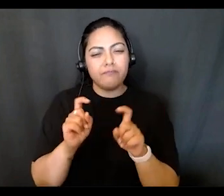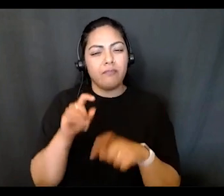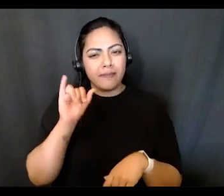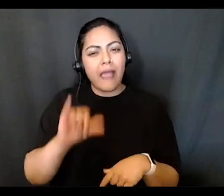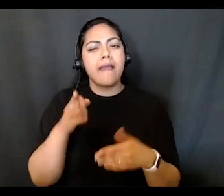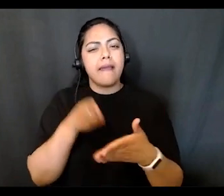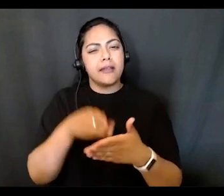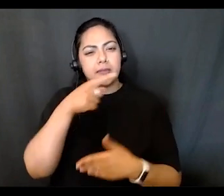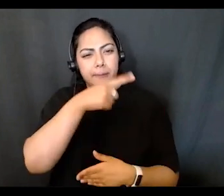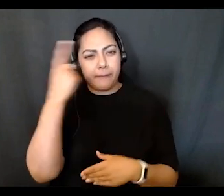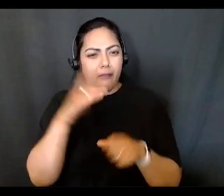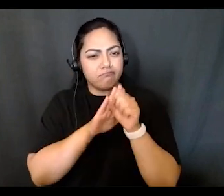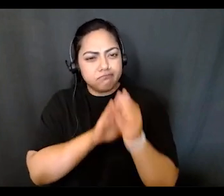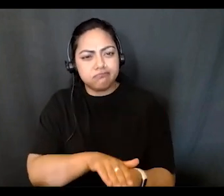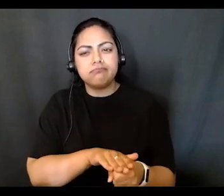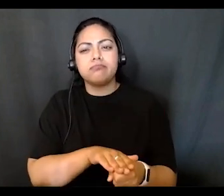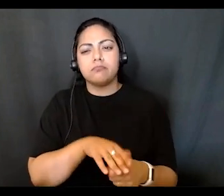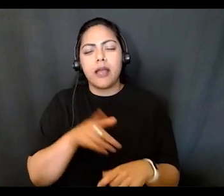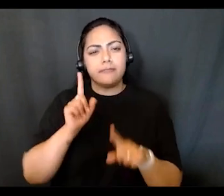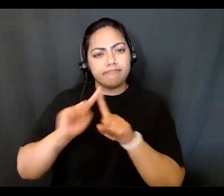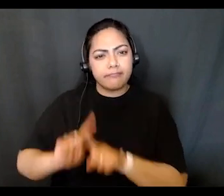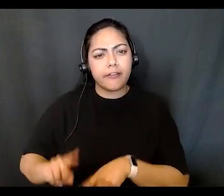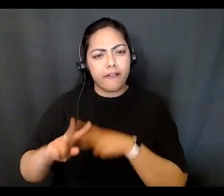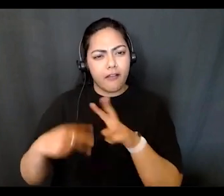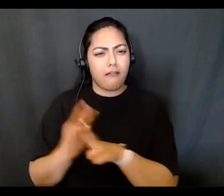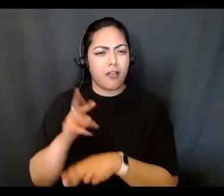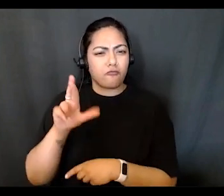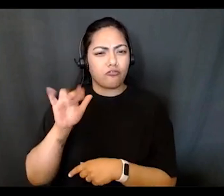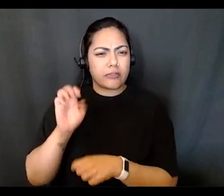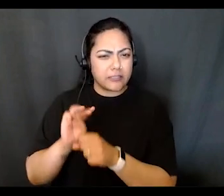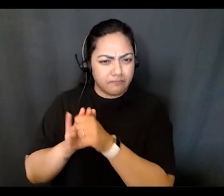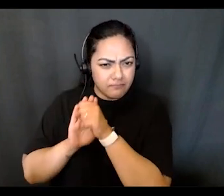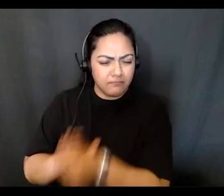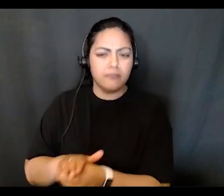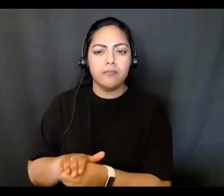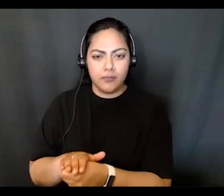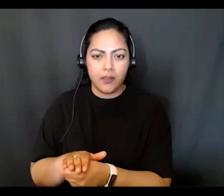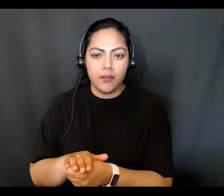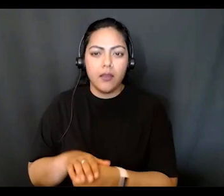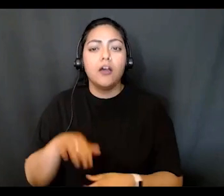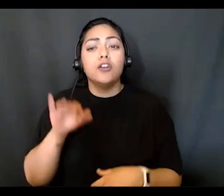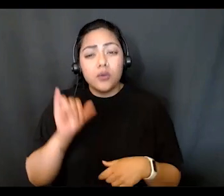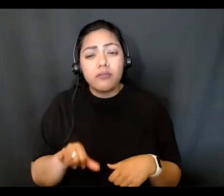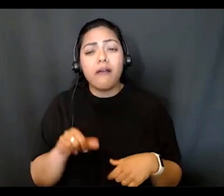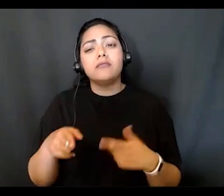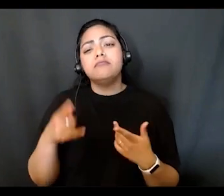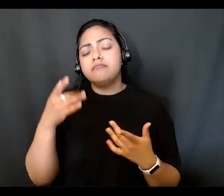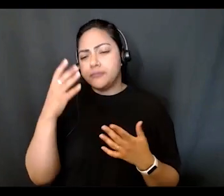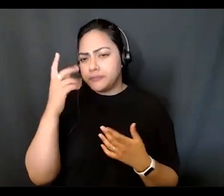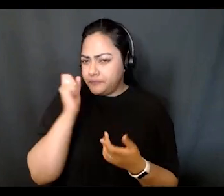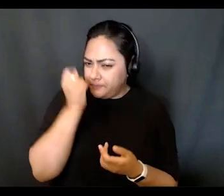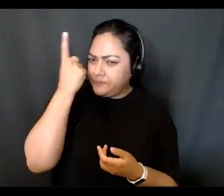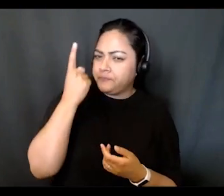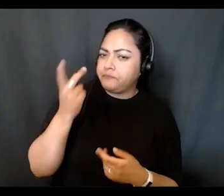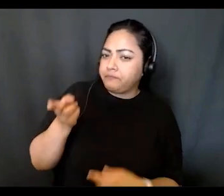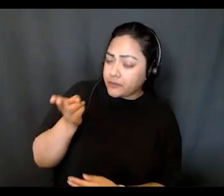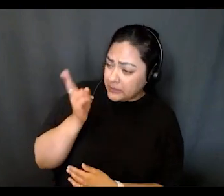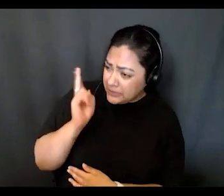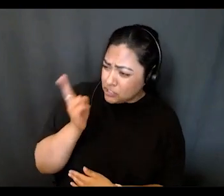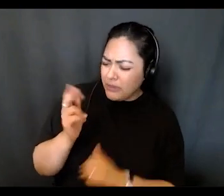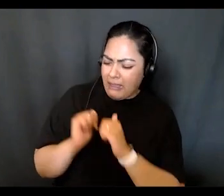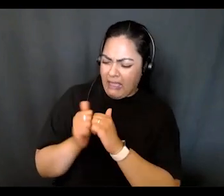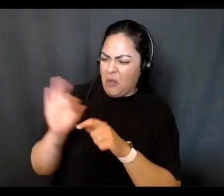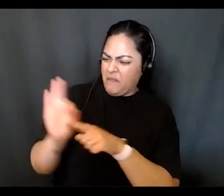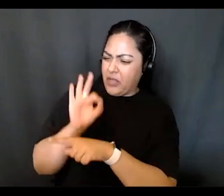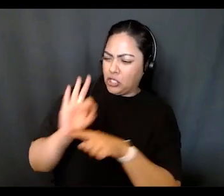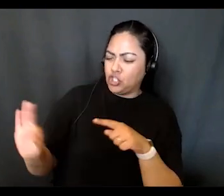racism. So here it's an invitation to understand the ways in which this history, anti-Black racism functions, and also